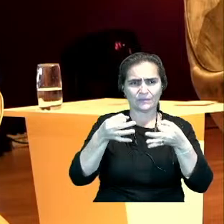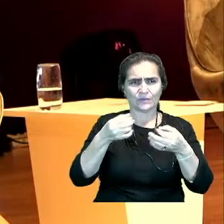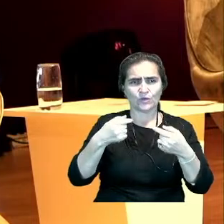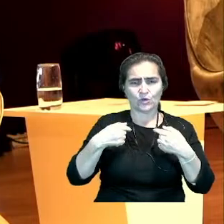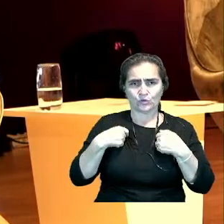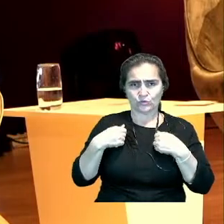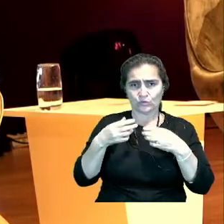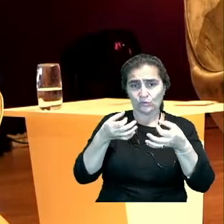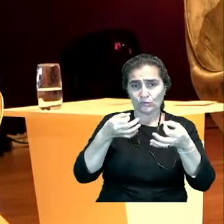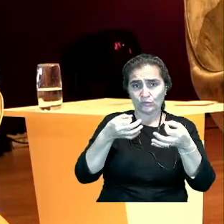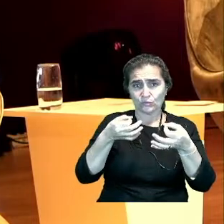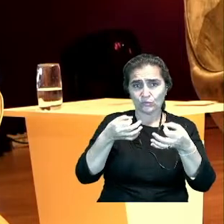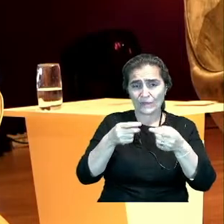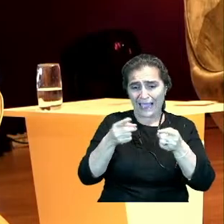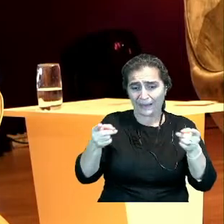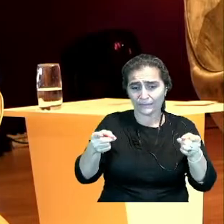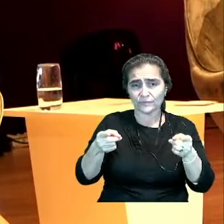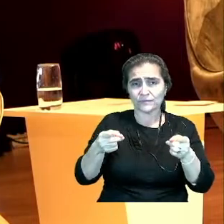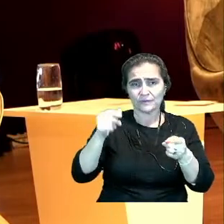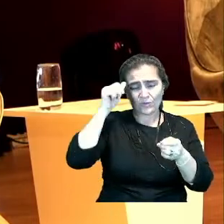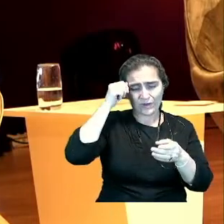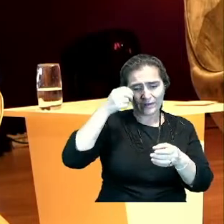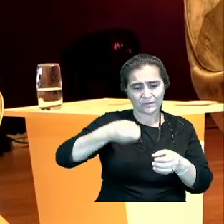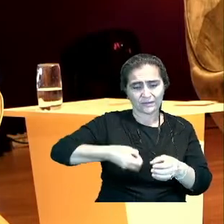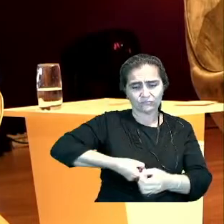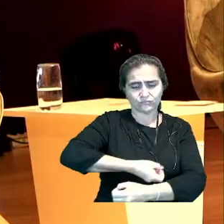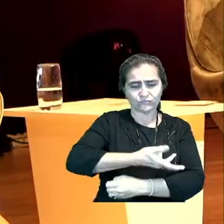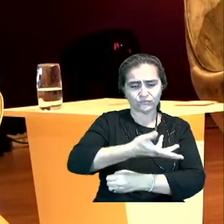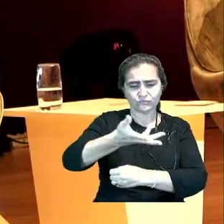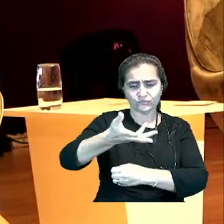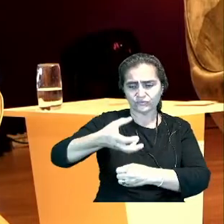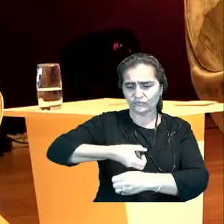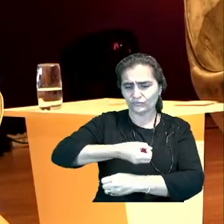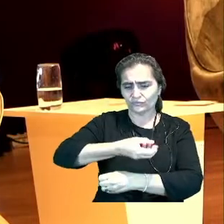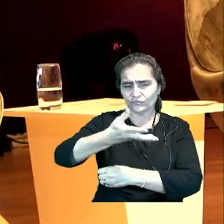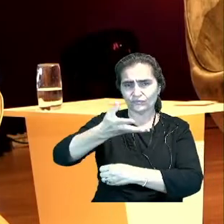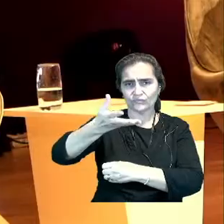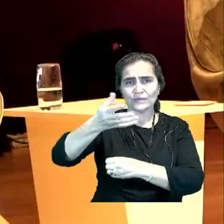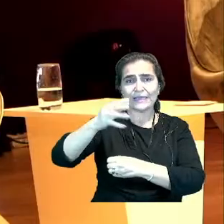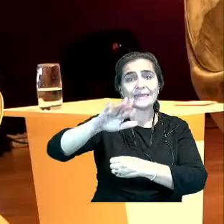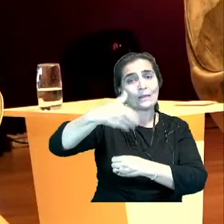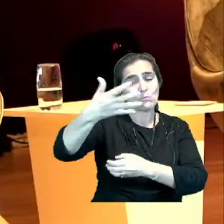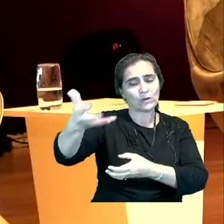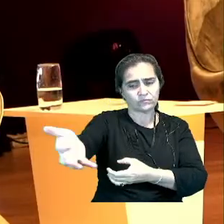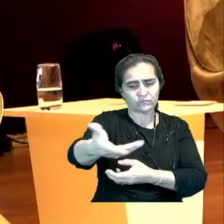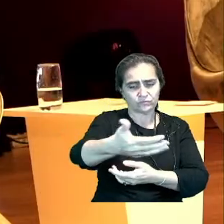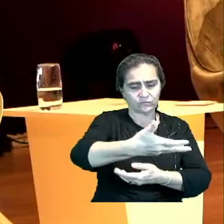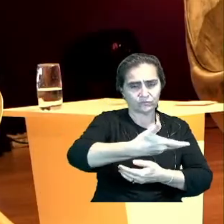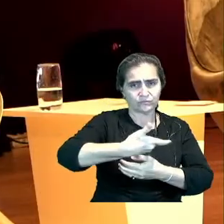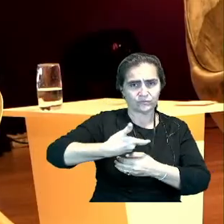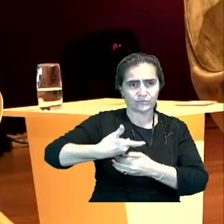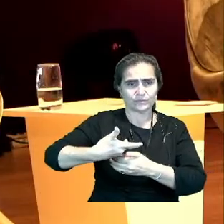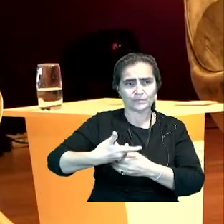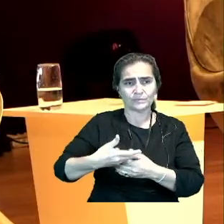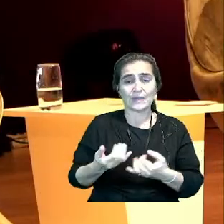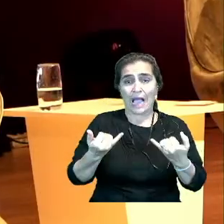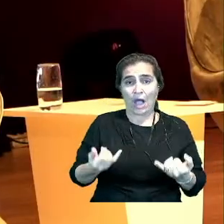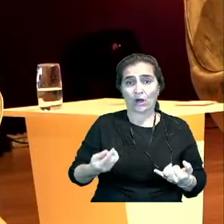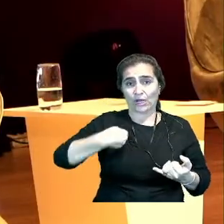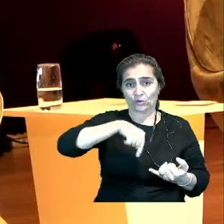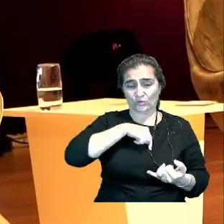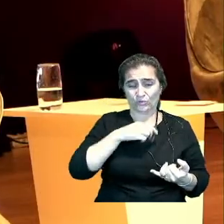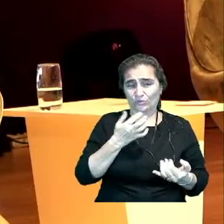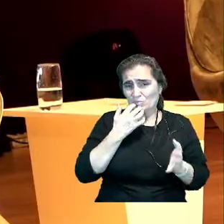except from this deep point of view, and I will talk about harvesting. We are at the point of harvesting as individuals